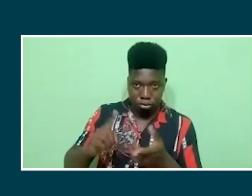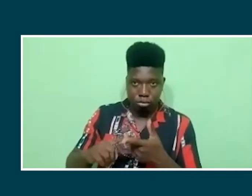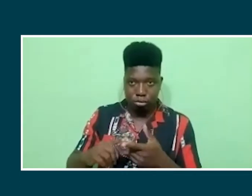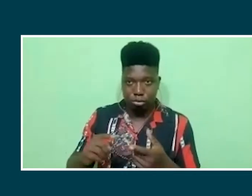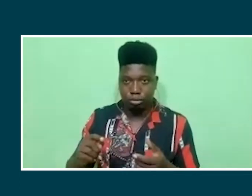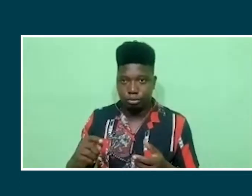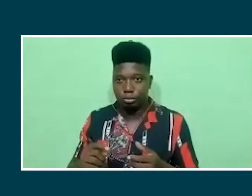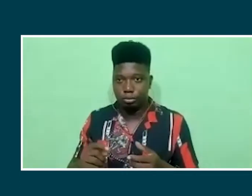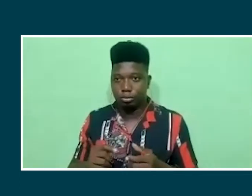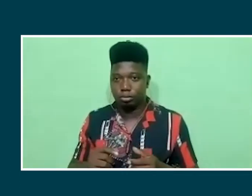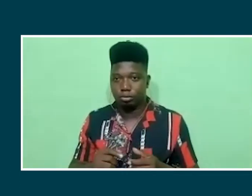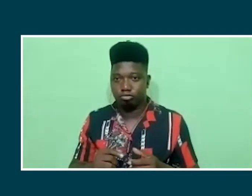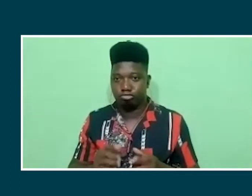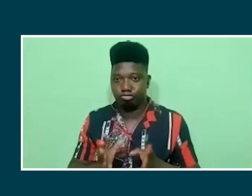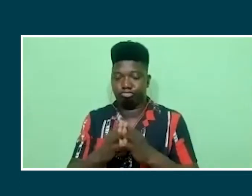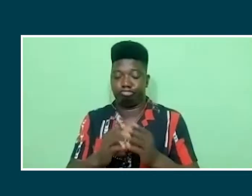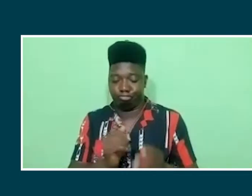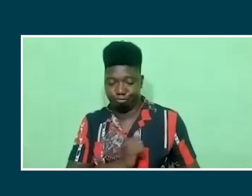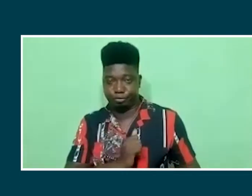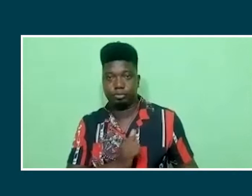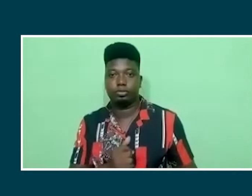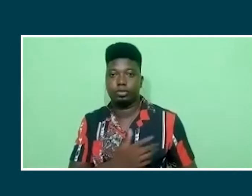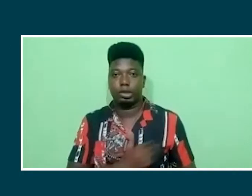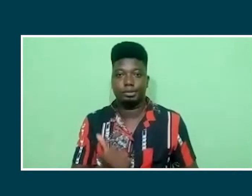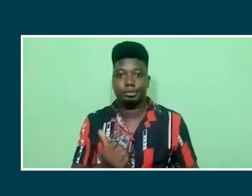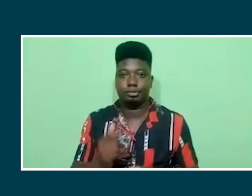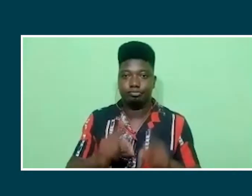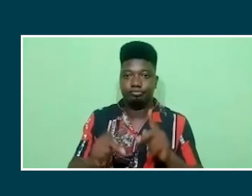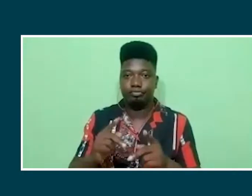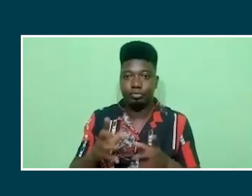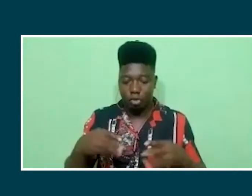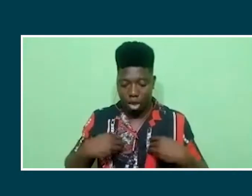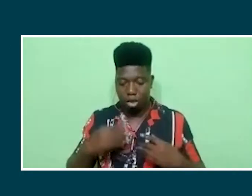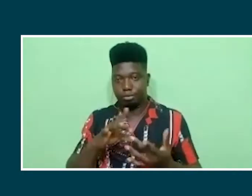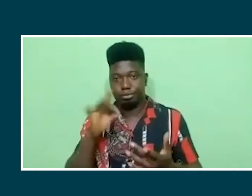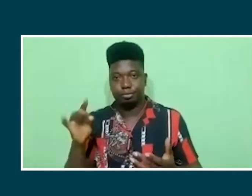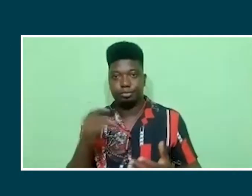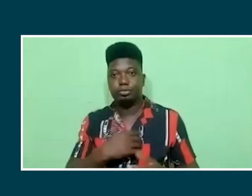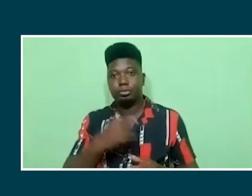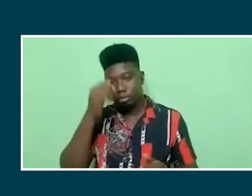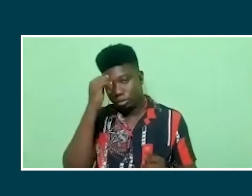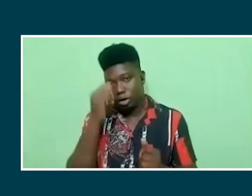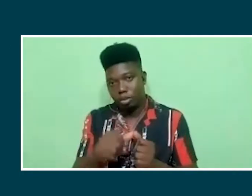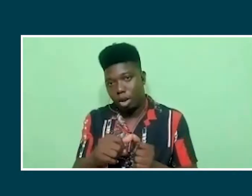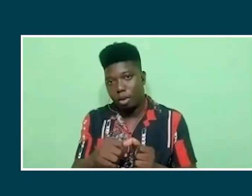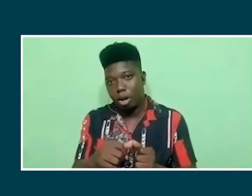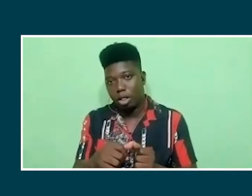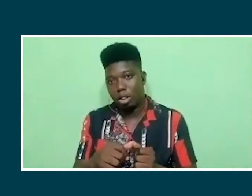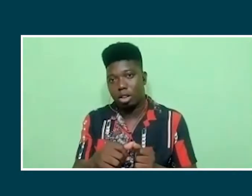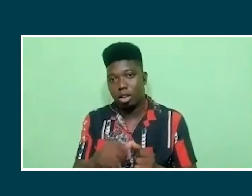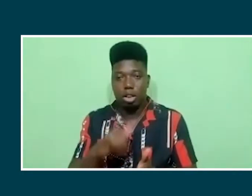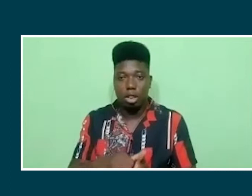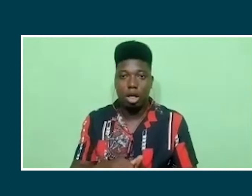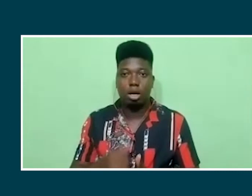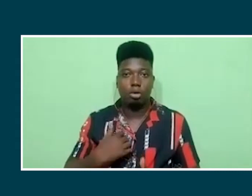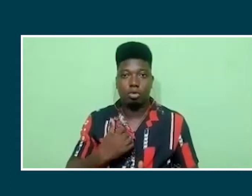things which people are telling me as second option. I remember at some point my mother telling me, with this attitude, you're too slow.